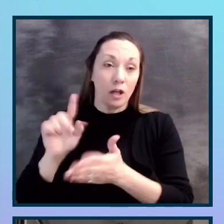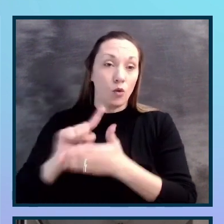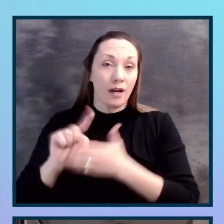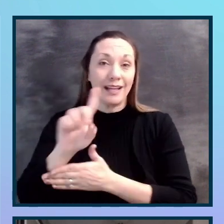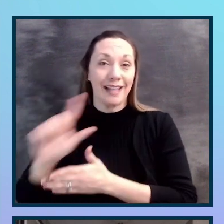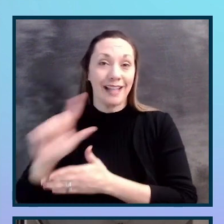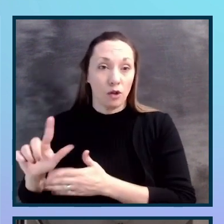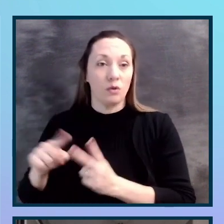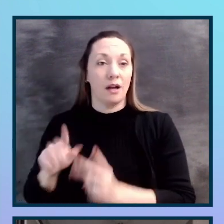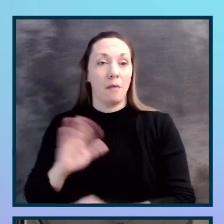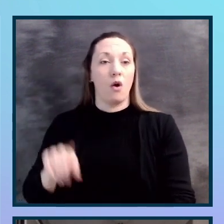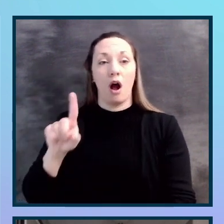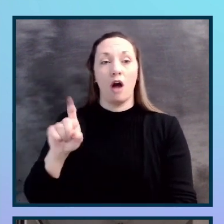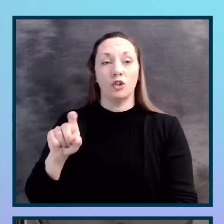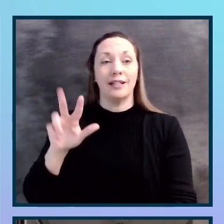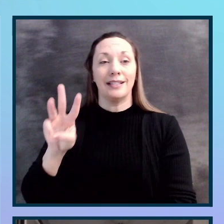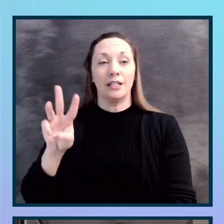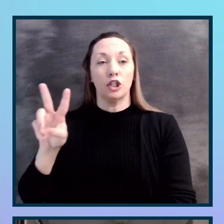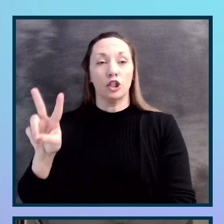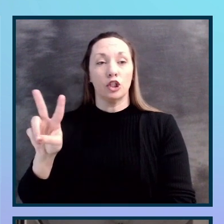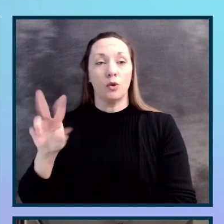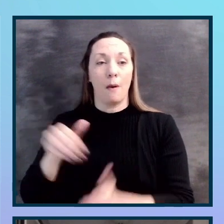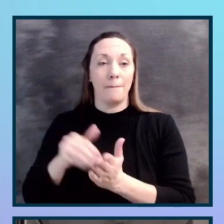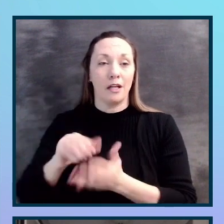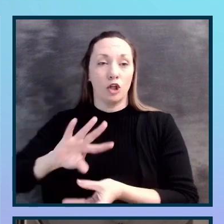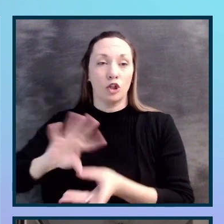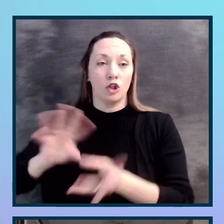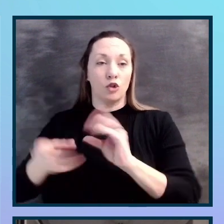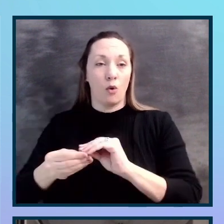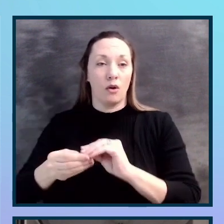162 million or so total NPM downloads.